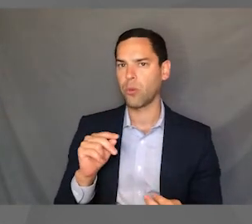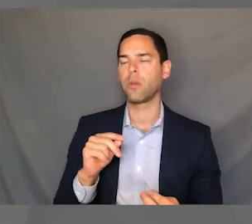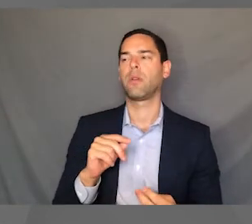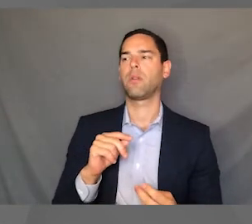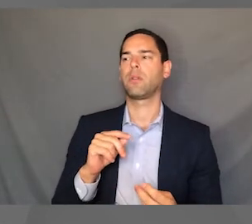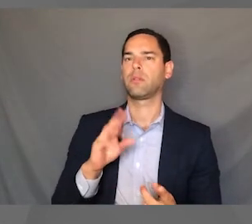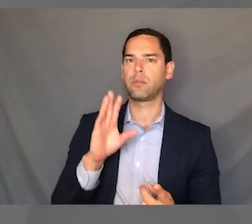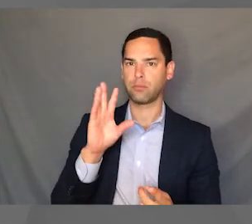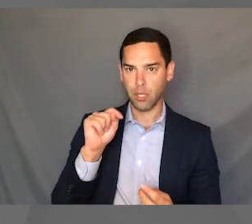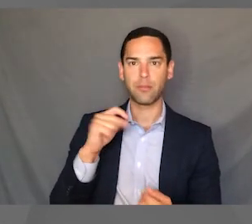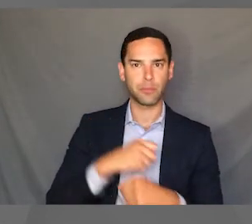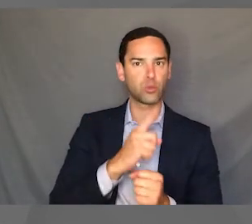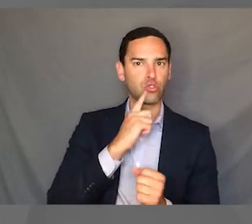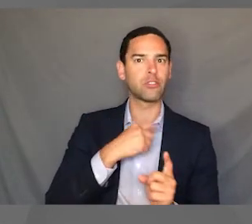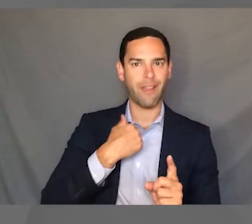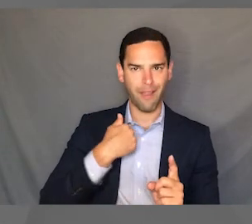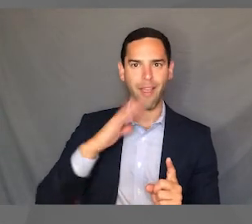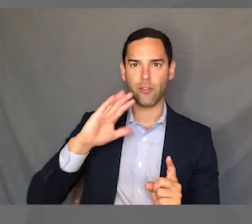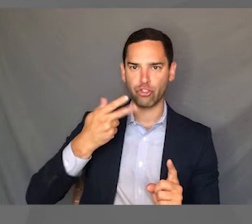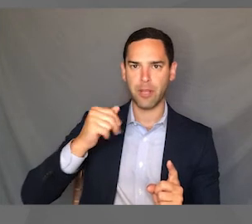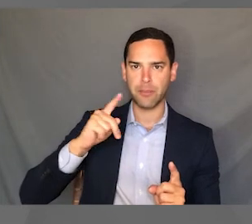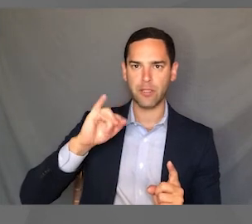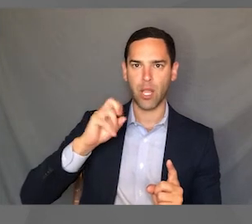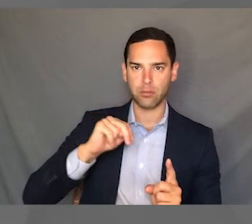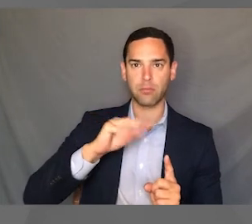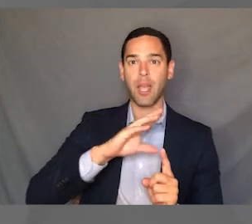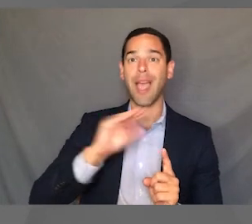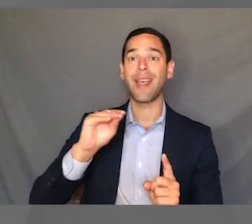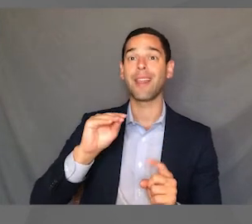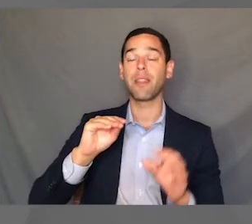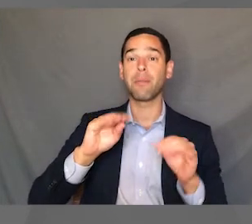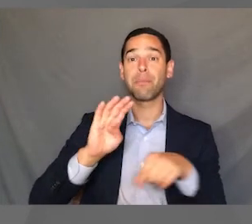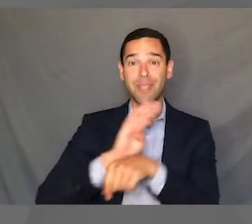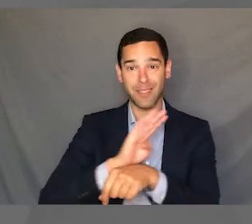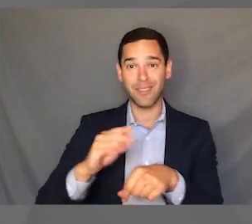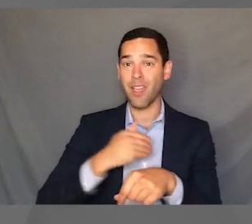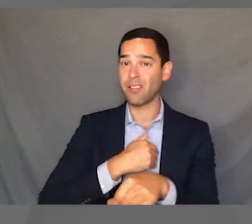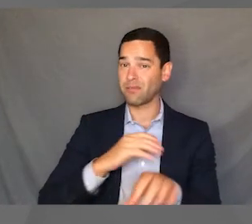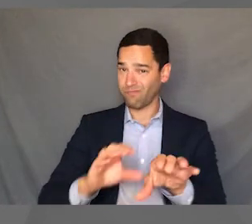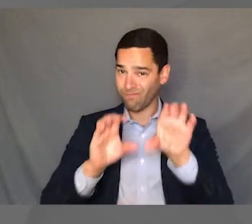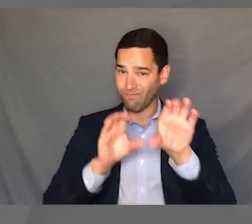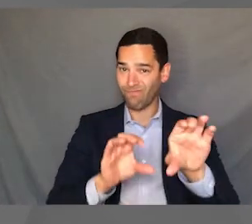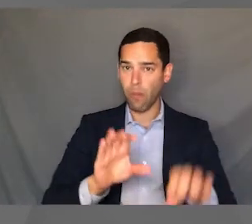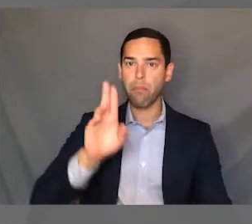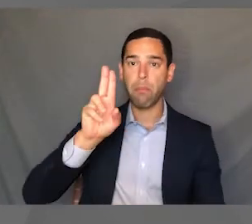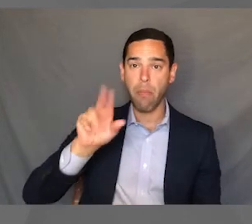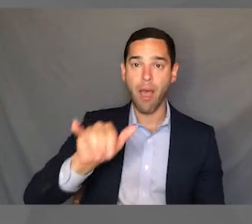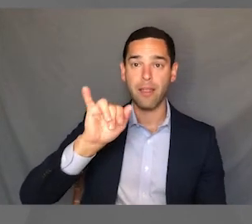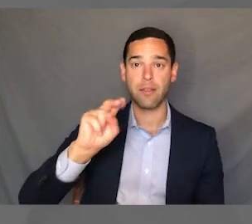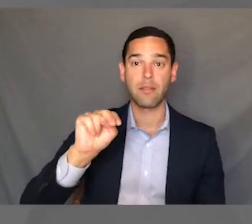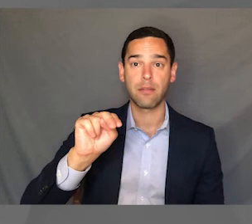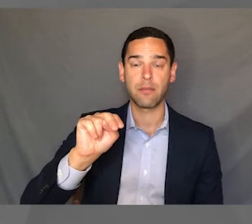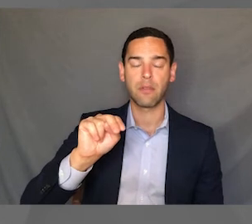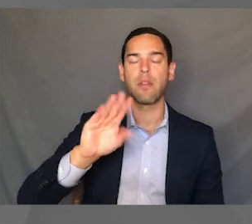that there's true buy-in from the organization, and a broker who can understand the culture of the group that